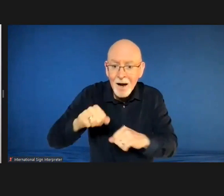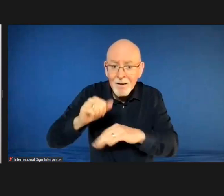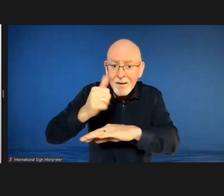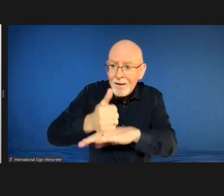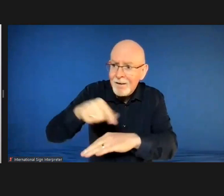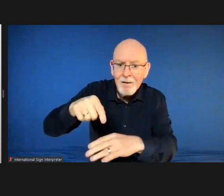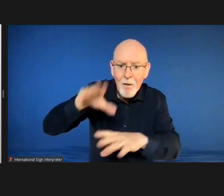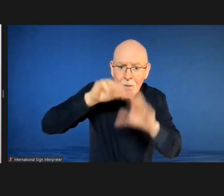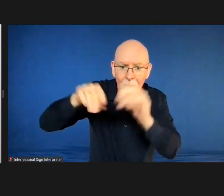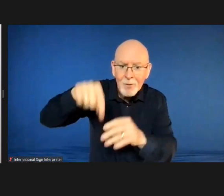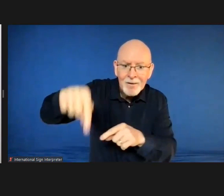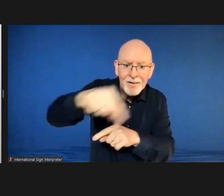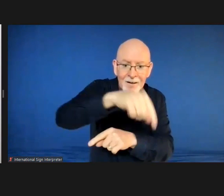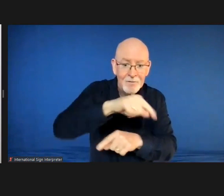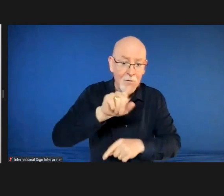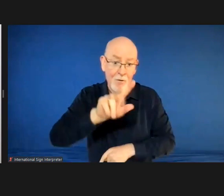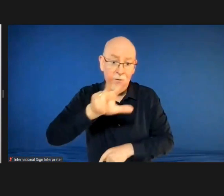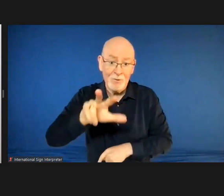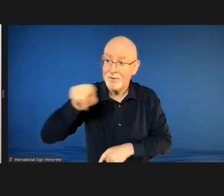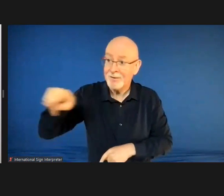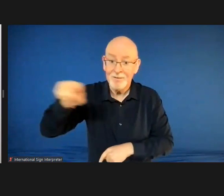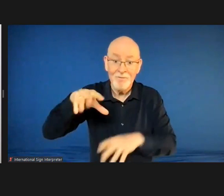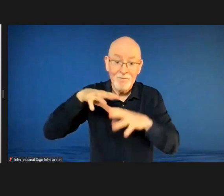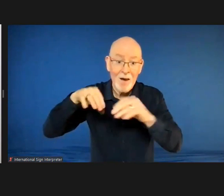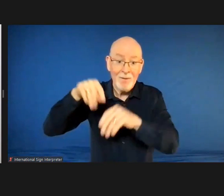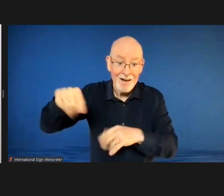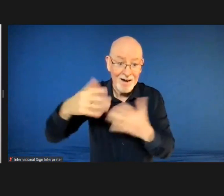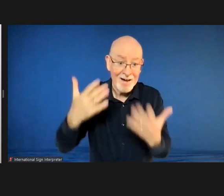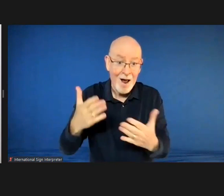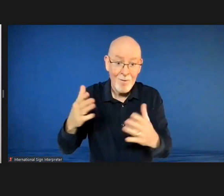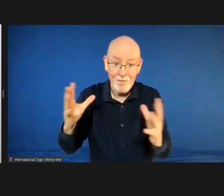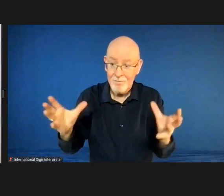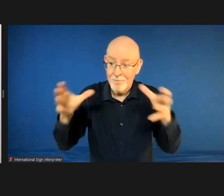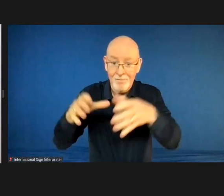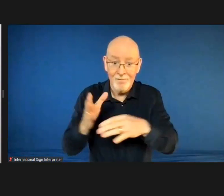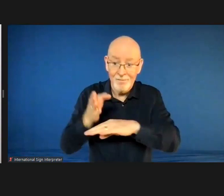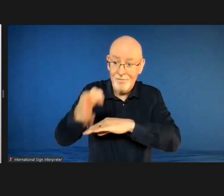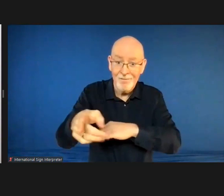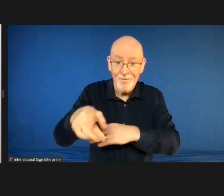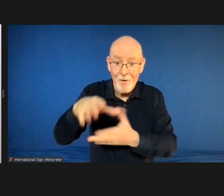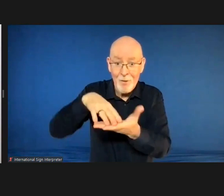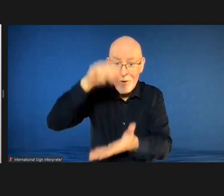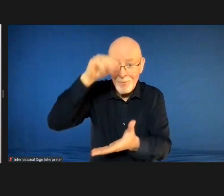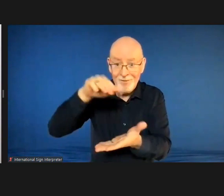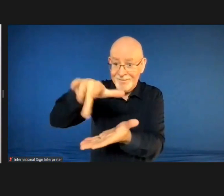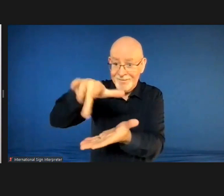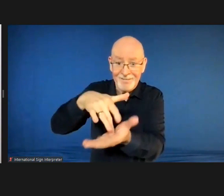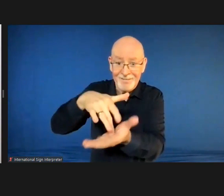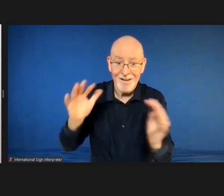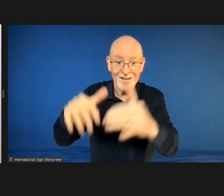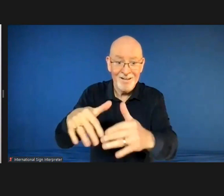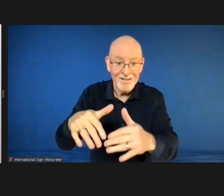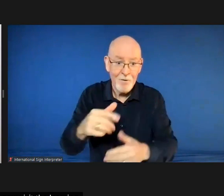center once a week, which is a huge responsibility apart from their regular household and